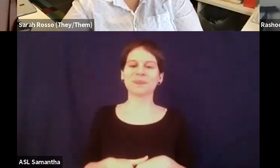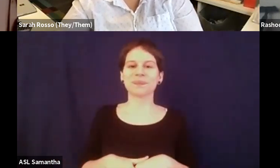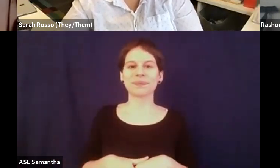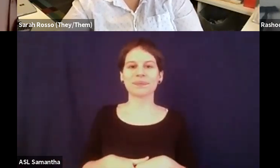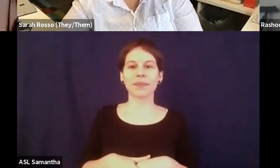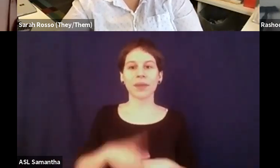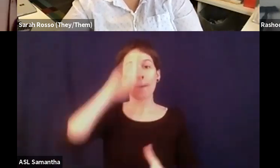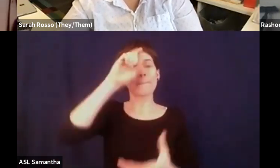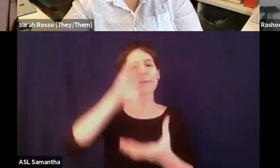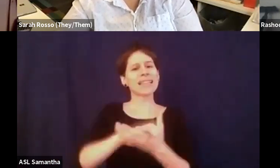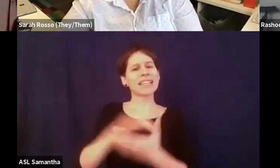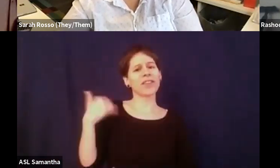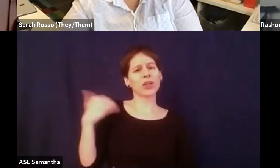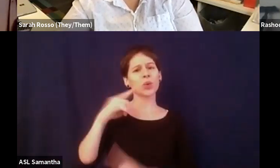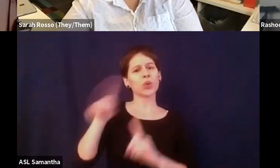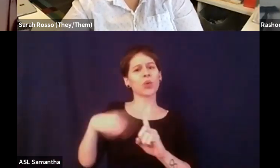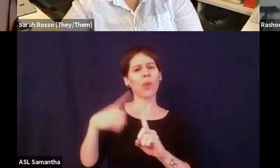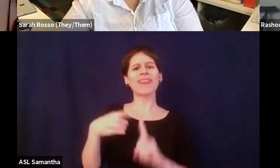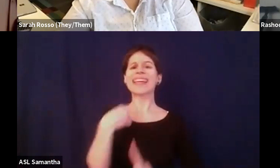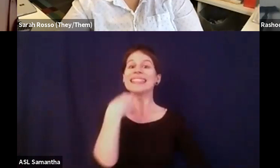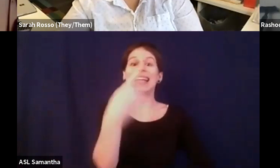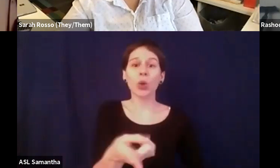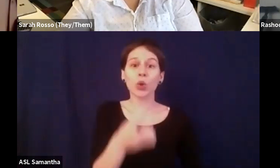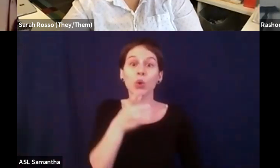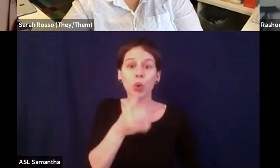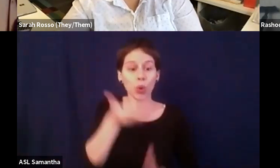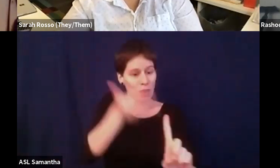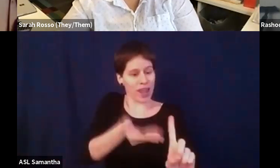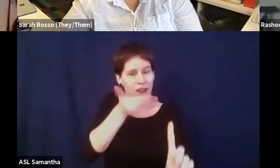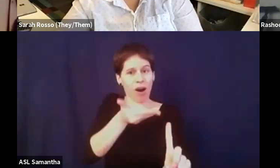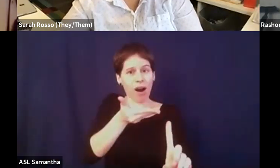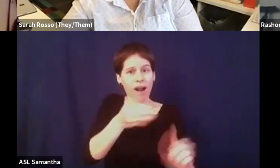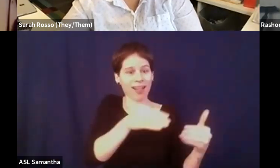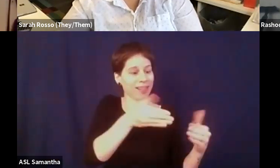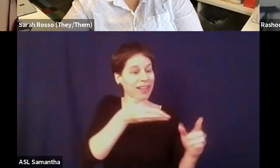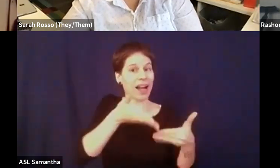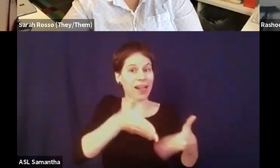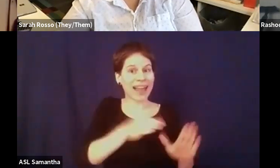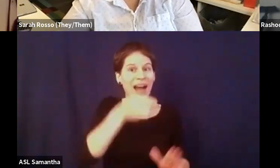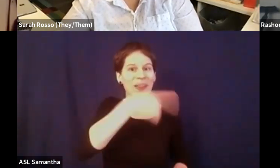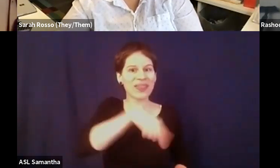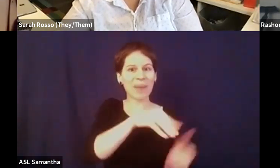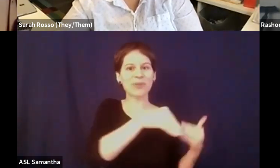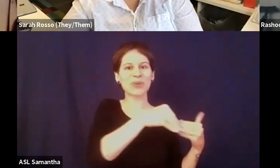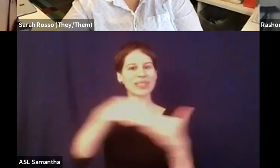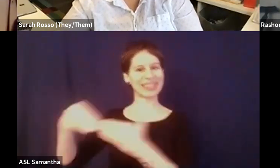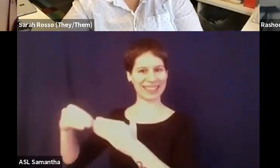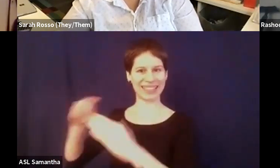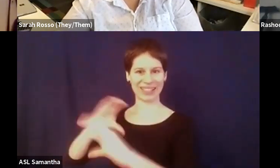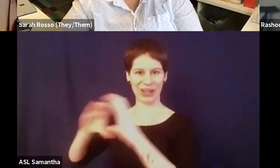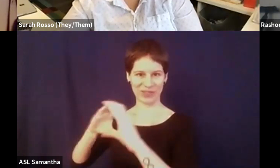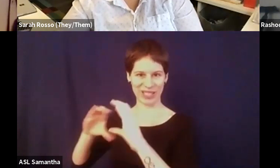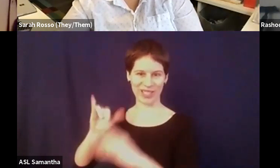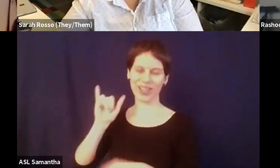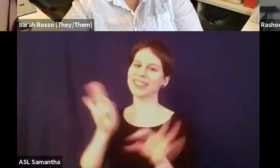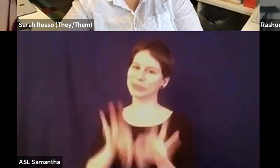youth when they tell you who they are. Let them lead the conversation. These policies have been really helpful through my time doing this work. I